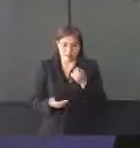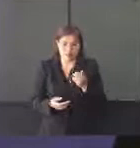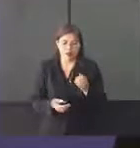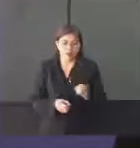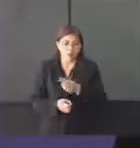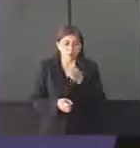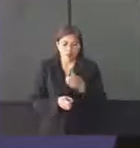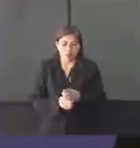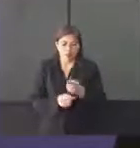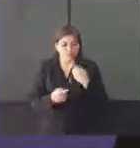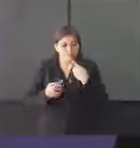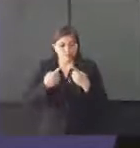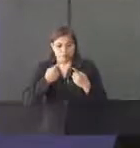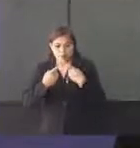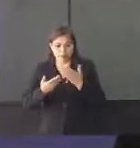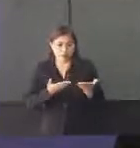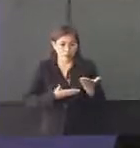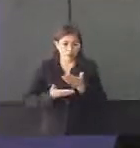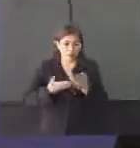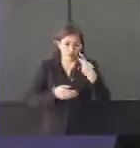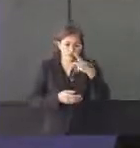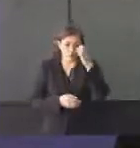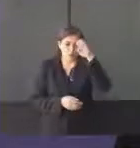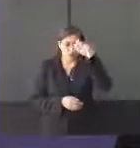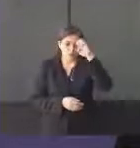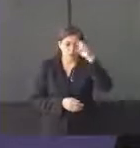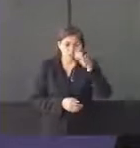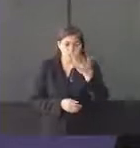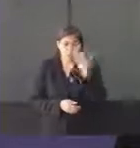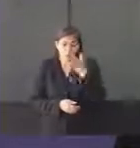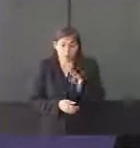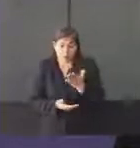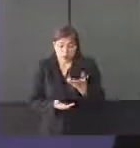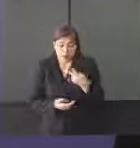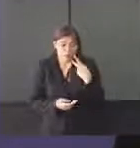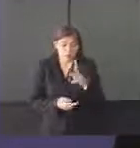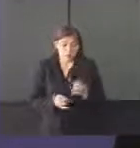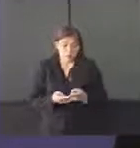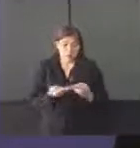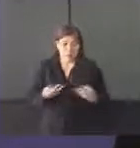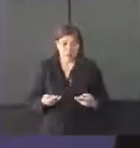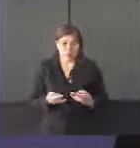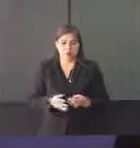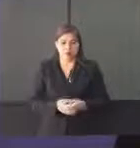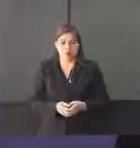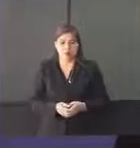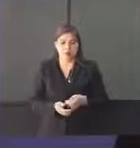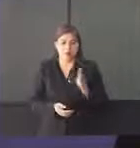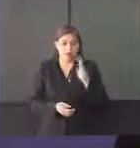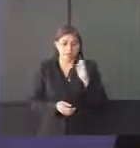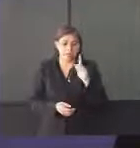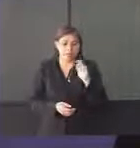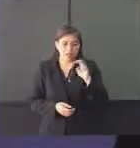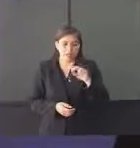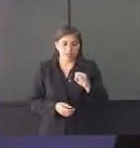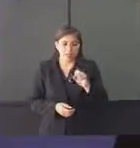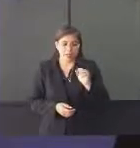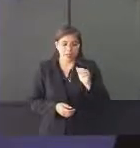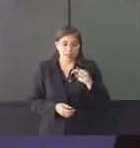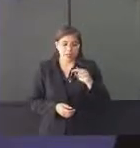the opportunity to dialogue and share experiences and knowledge. Of course, my